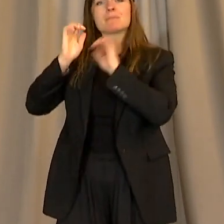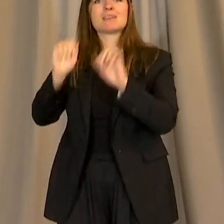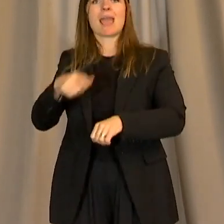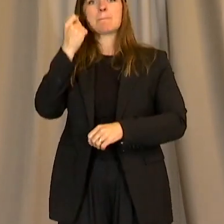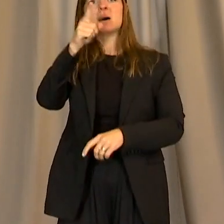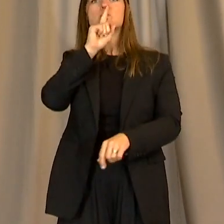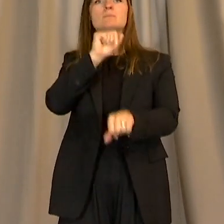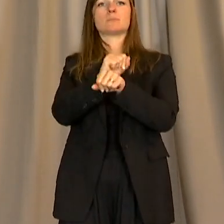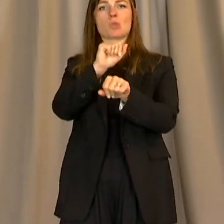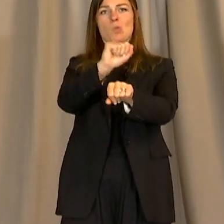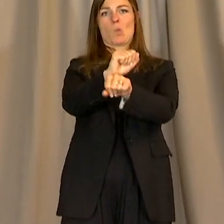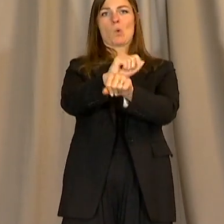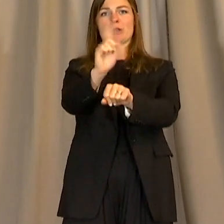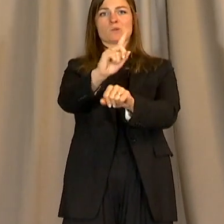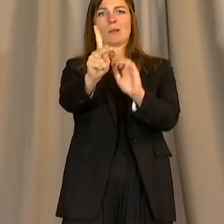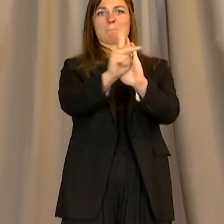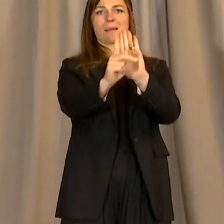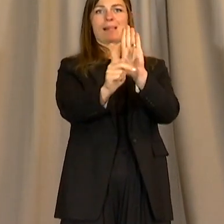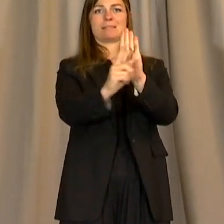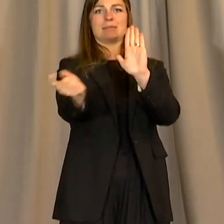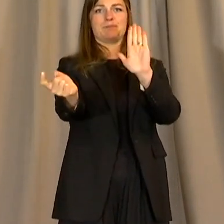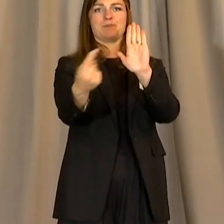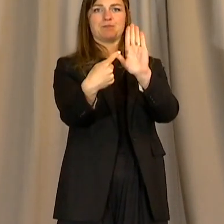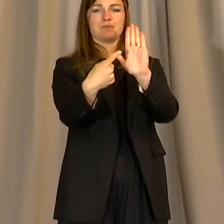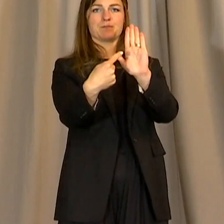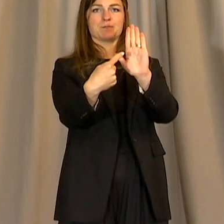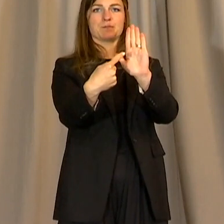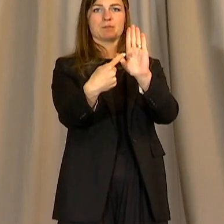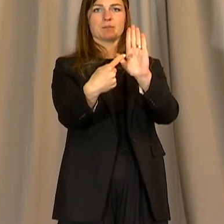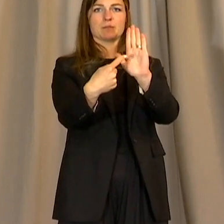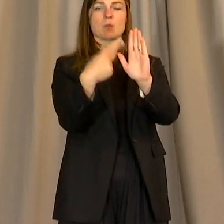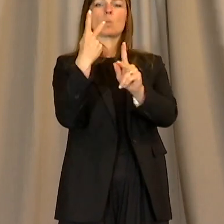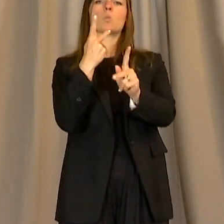in the policy. What work are you going to do to make sure